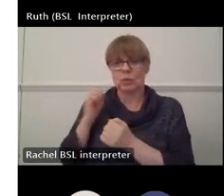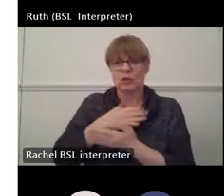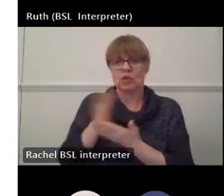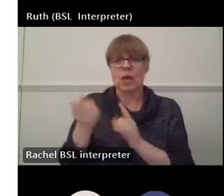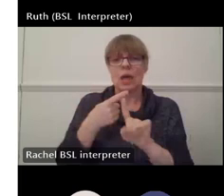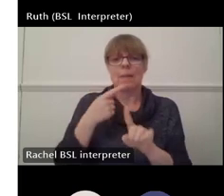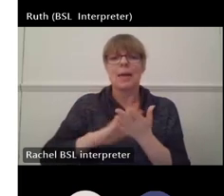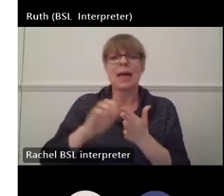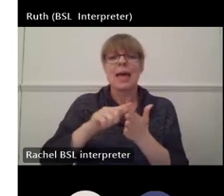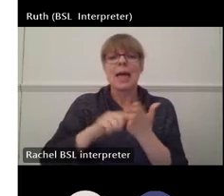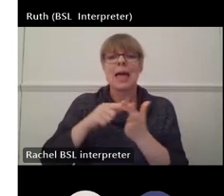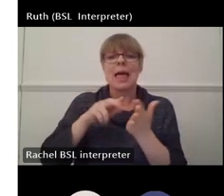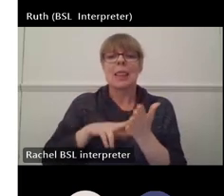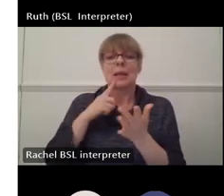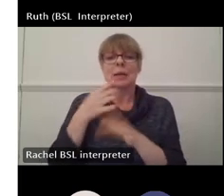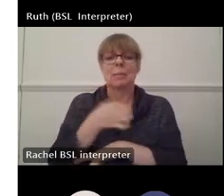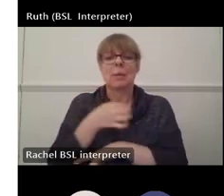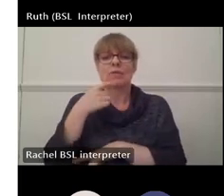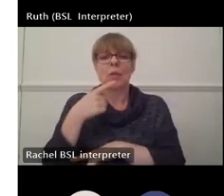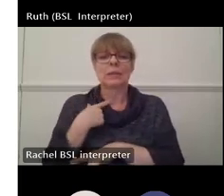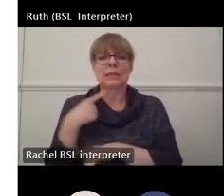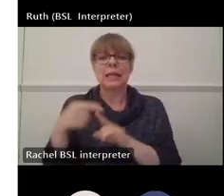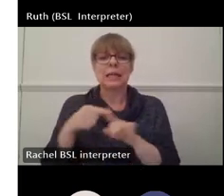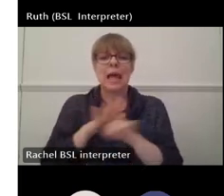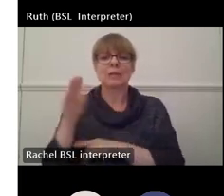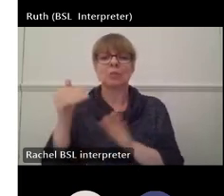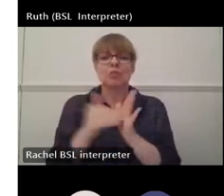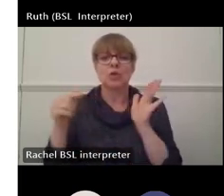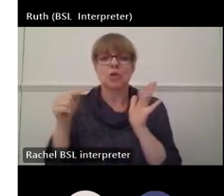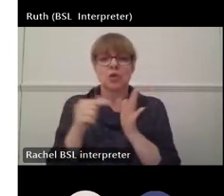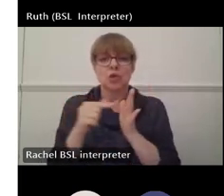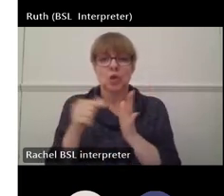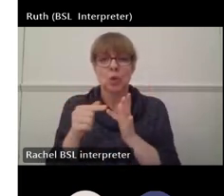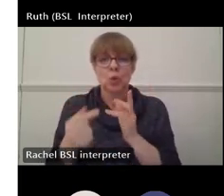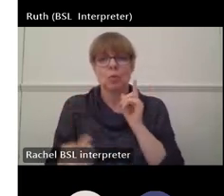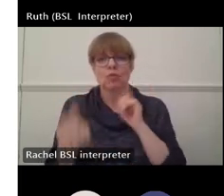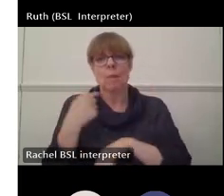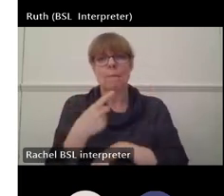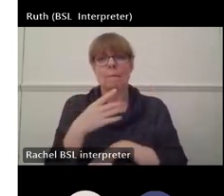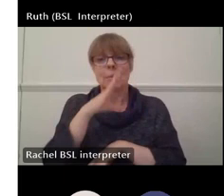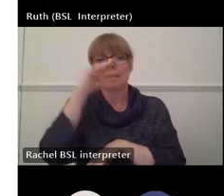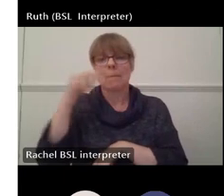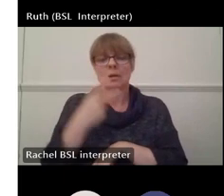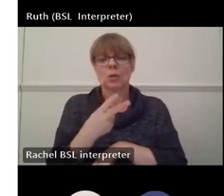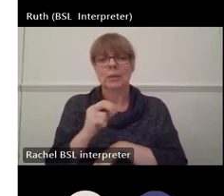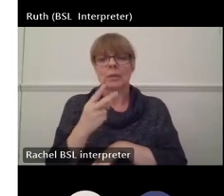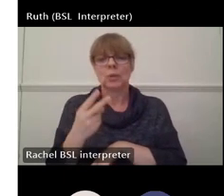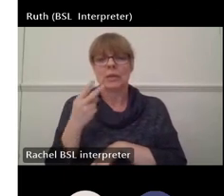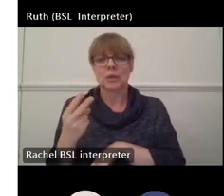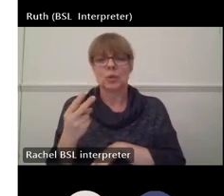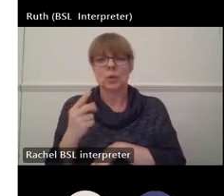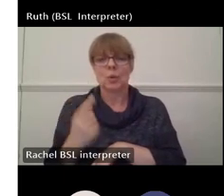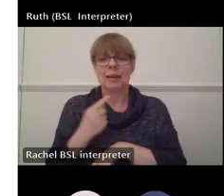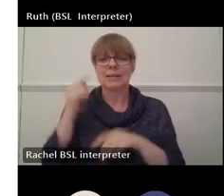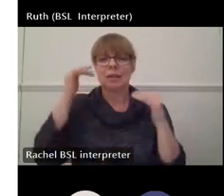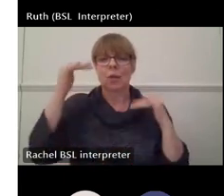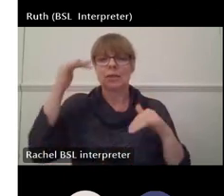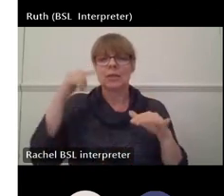volunteering at Edinburgh Zoo as an engagement volunteer since the summer of 2022. I'm autistic, I've got